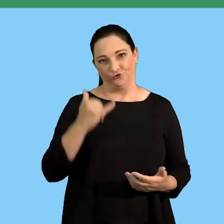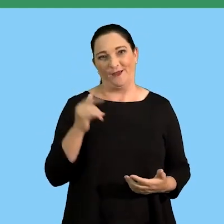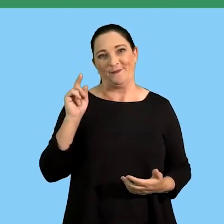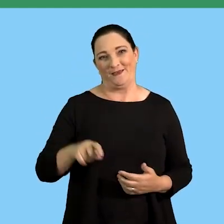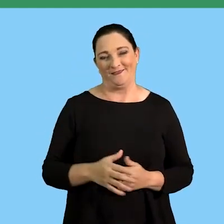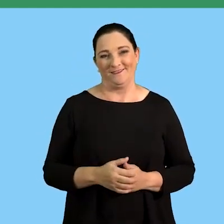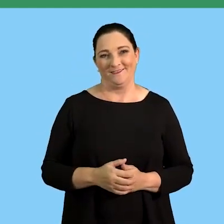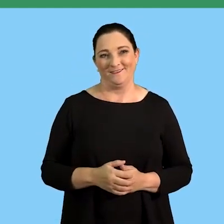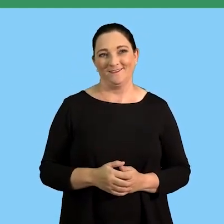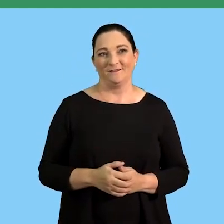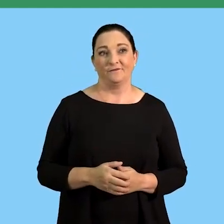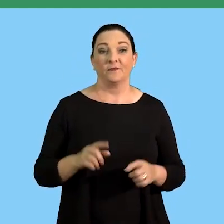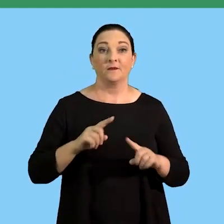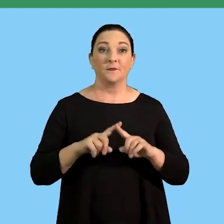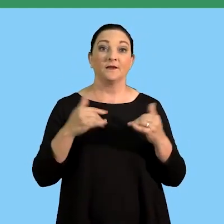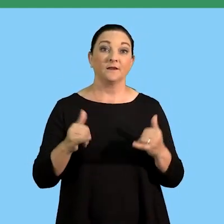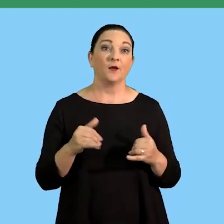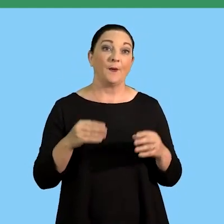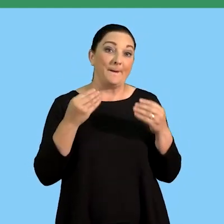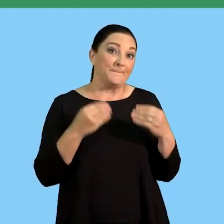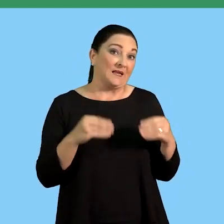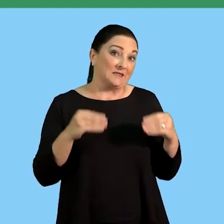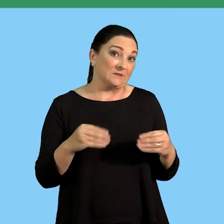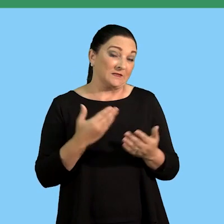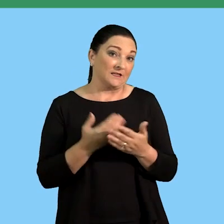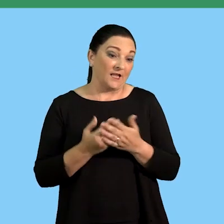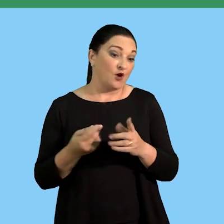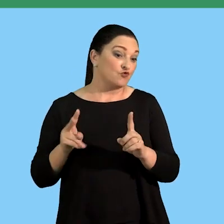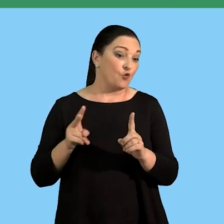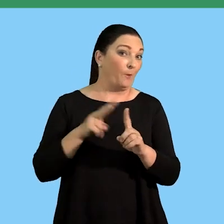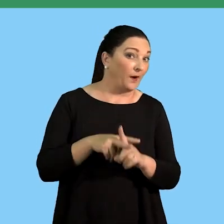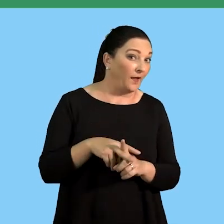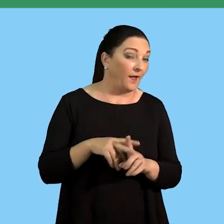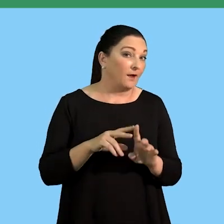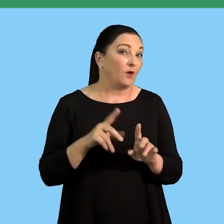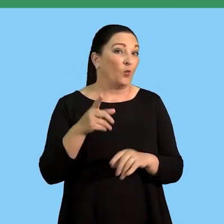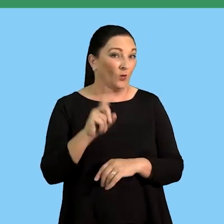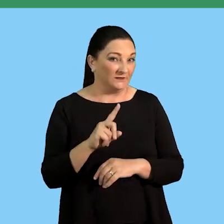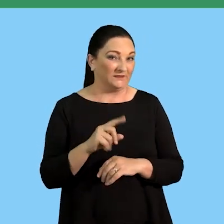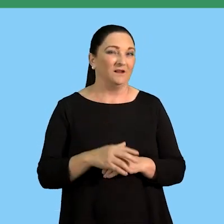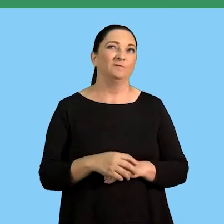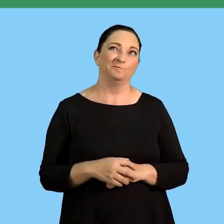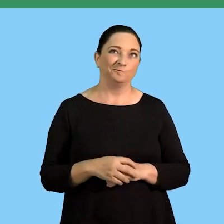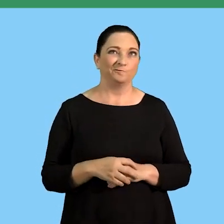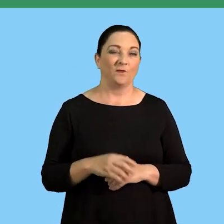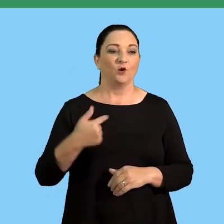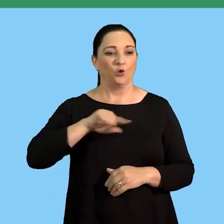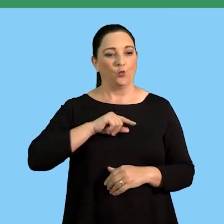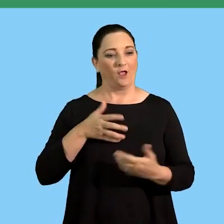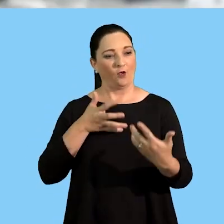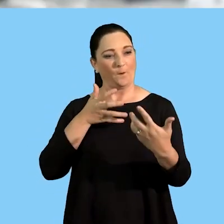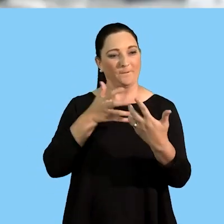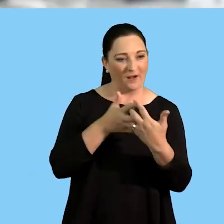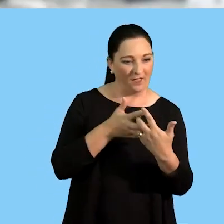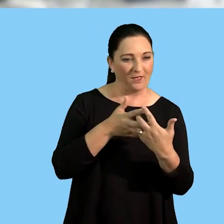Now, let's look at what are the ways in which businesses can comply with this Act. Now, to comply simply means